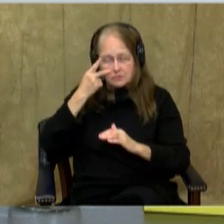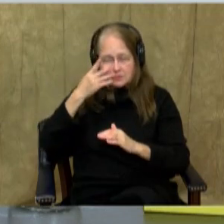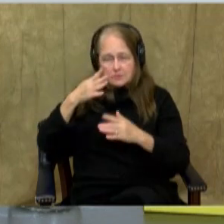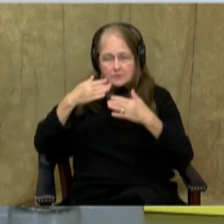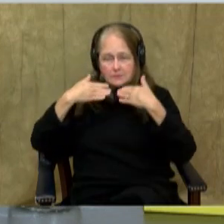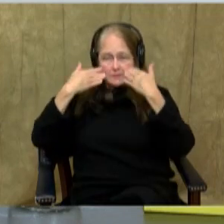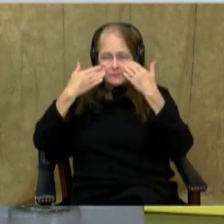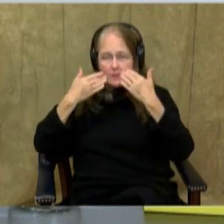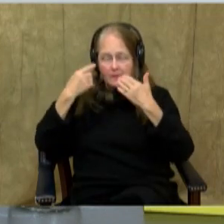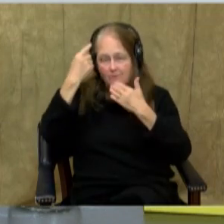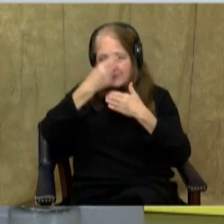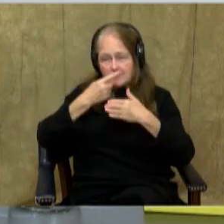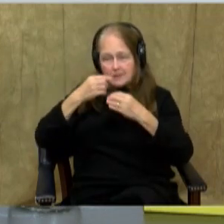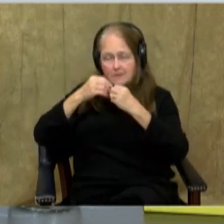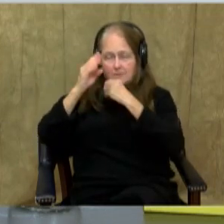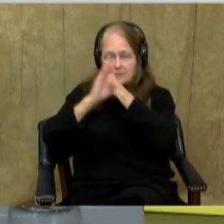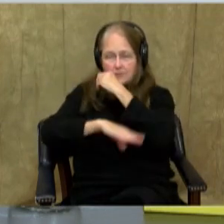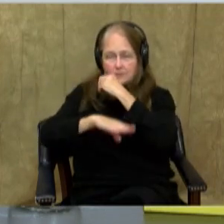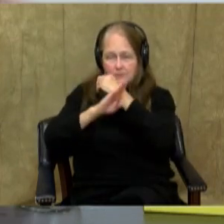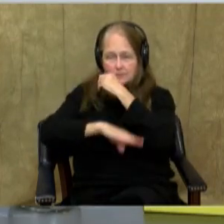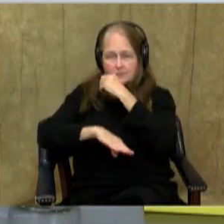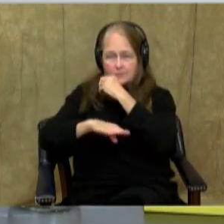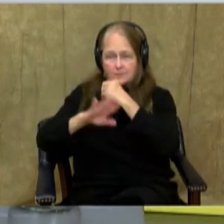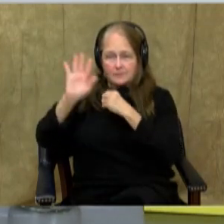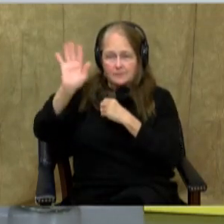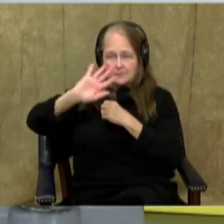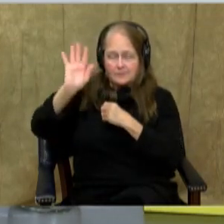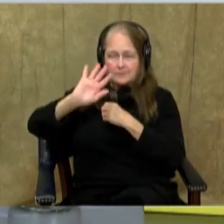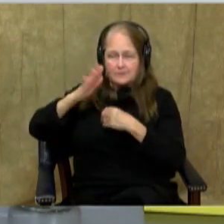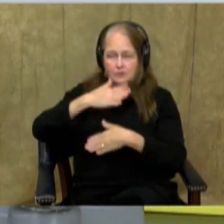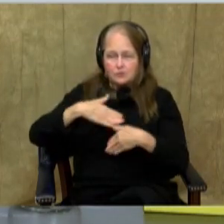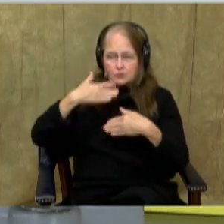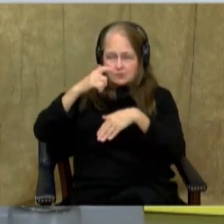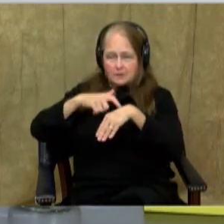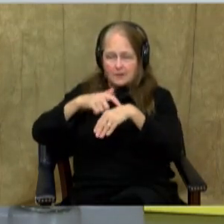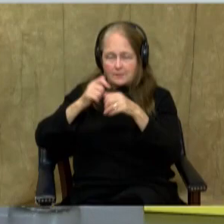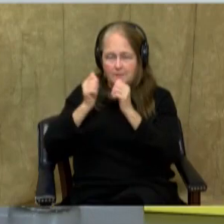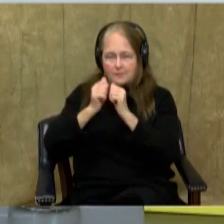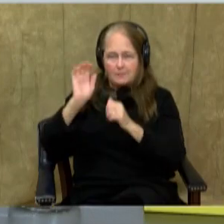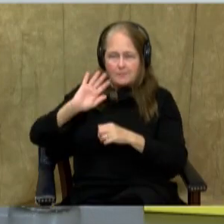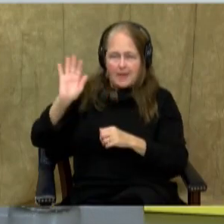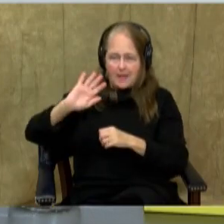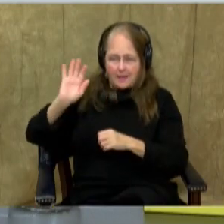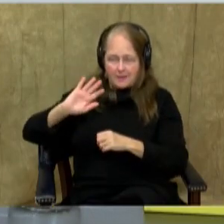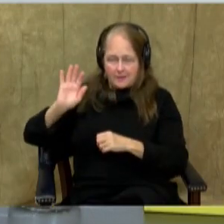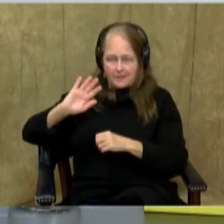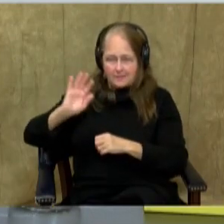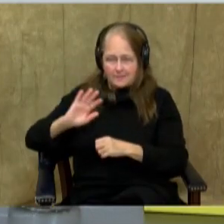smiling faces in the fall. And I'm out of here, and I enjoyed the time together. Bye, guys.